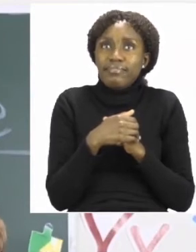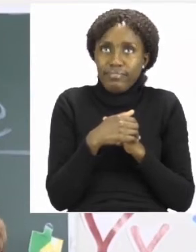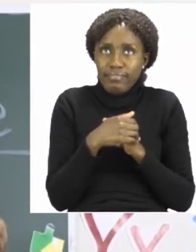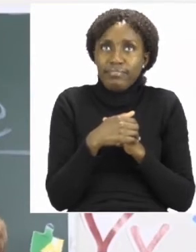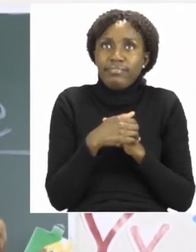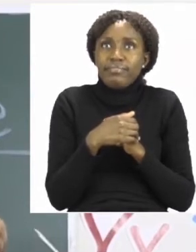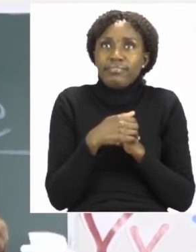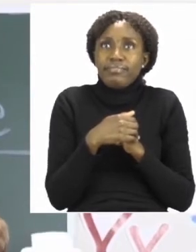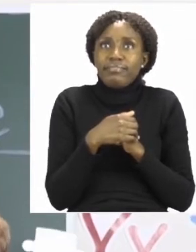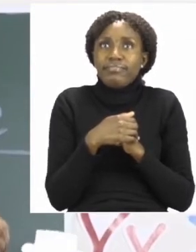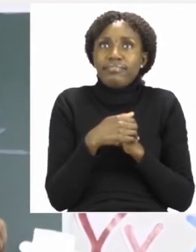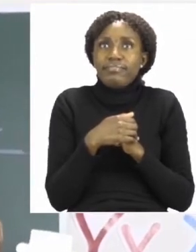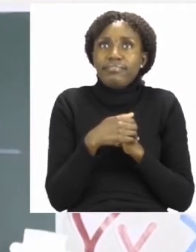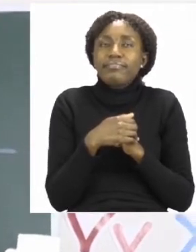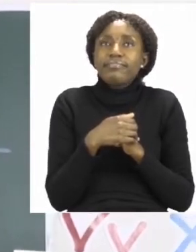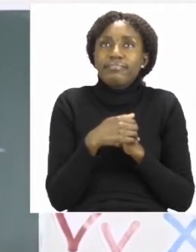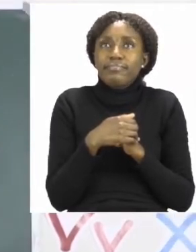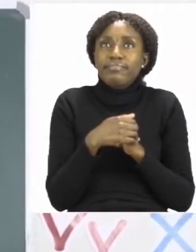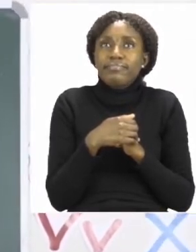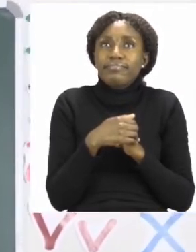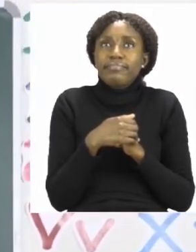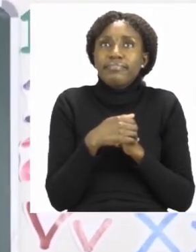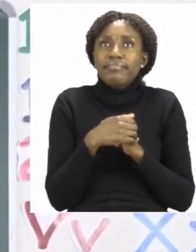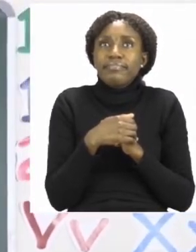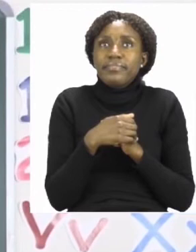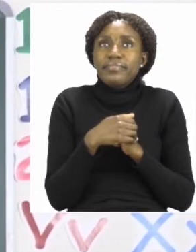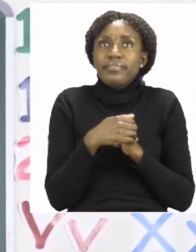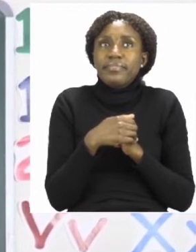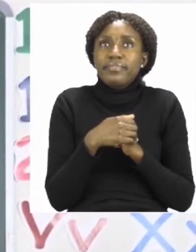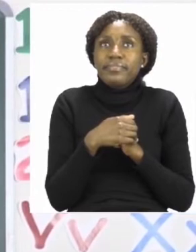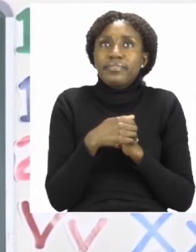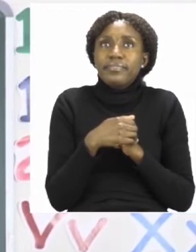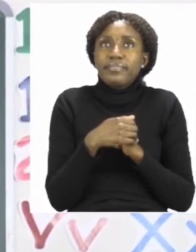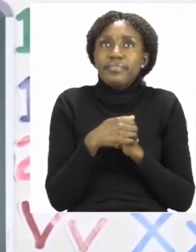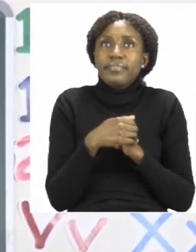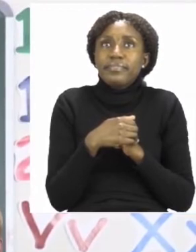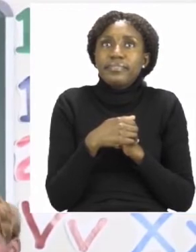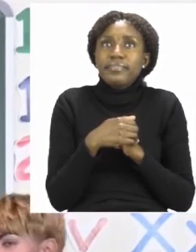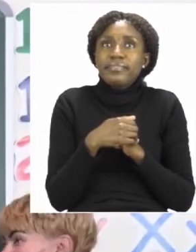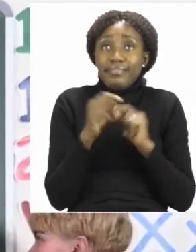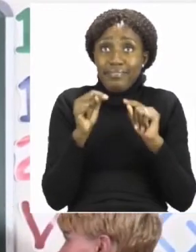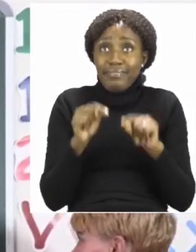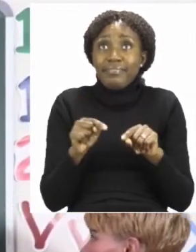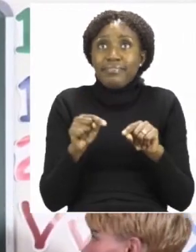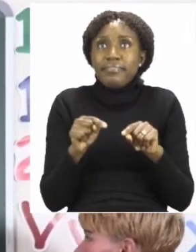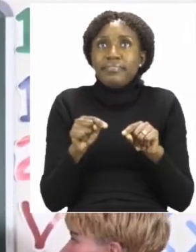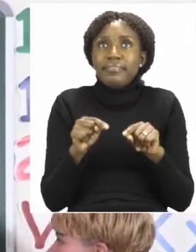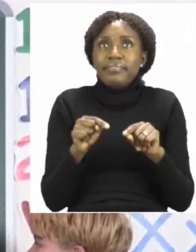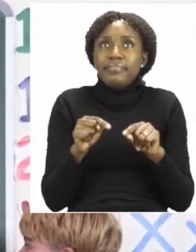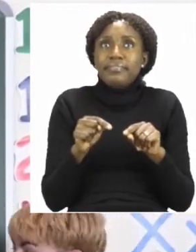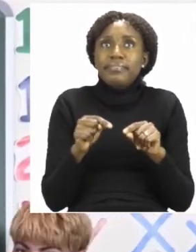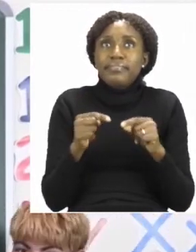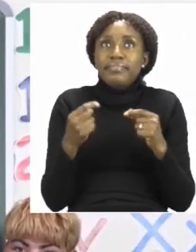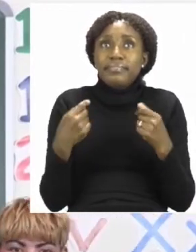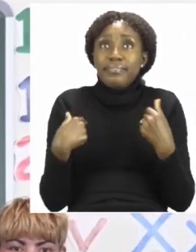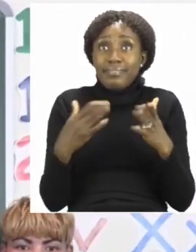shapes and different colors now everyone i started with